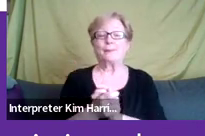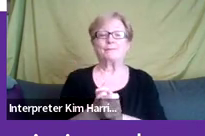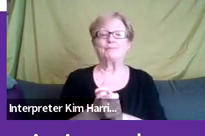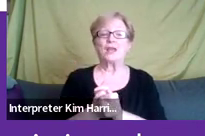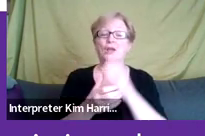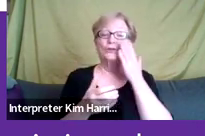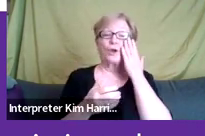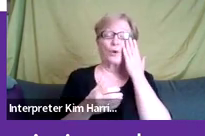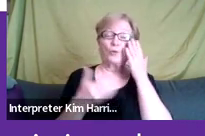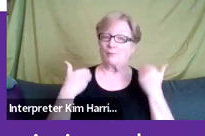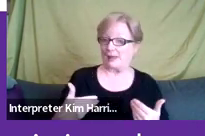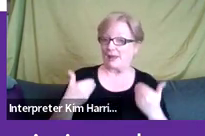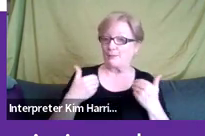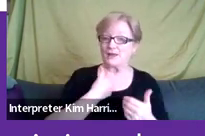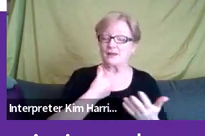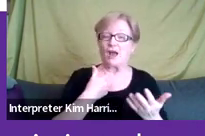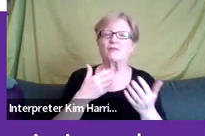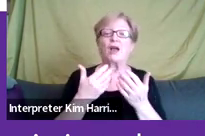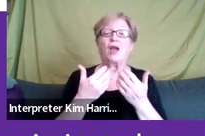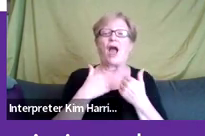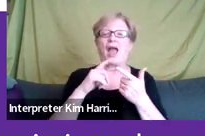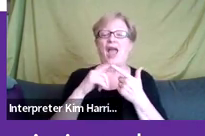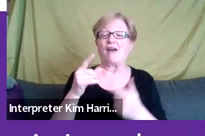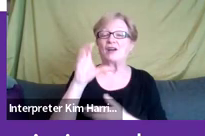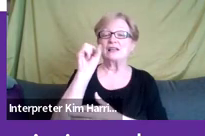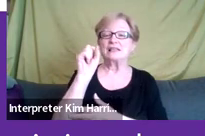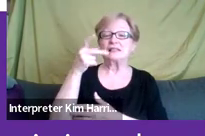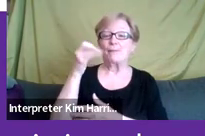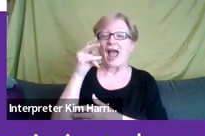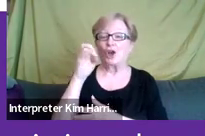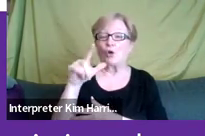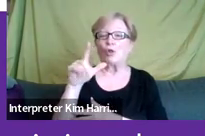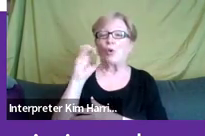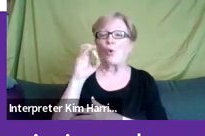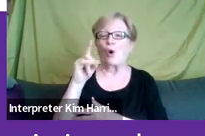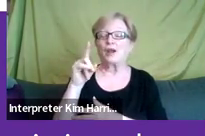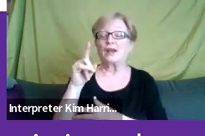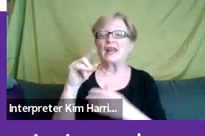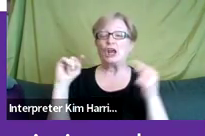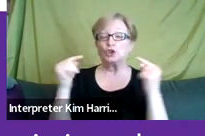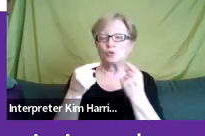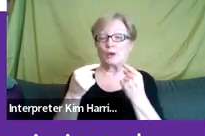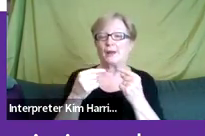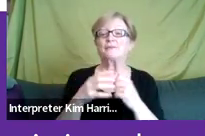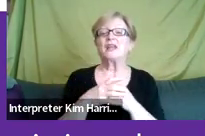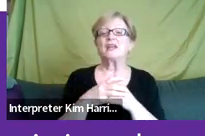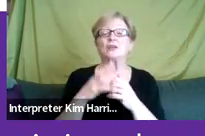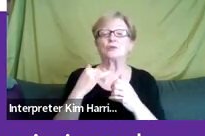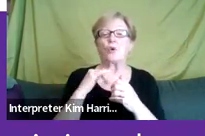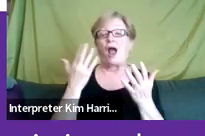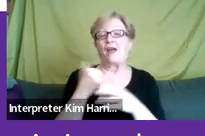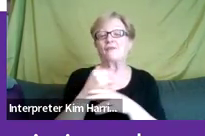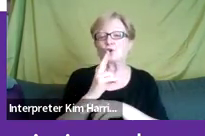me, I have a spinal cord injury. So I use